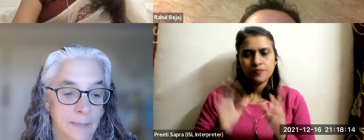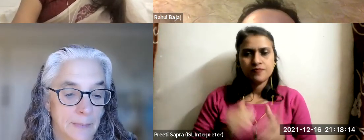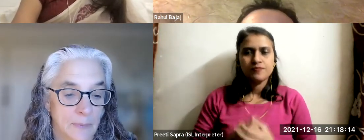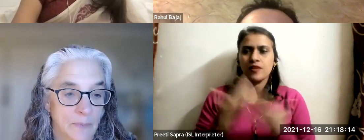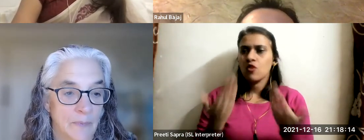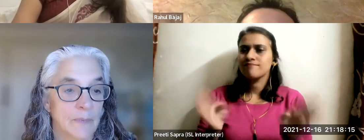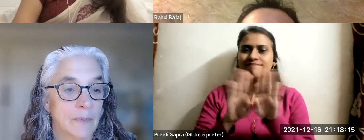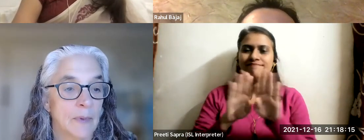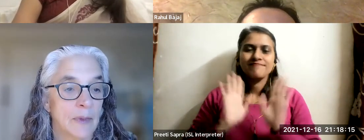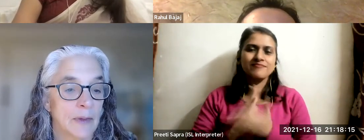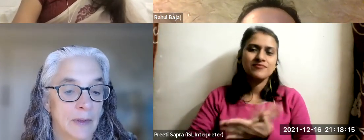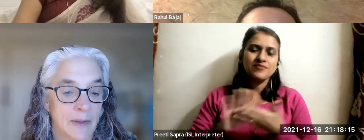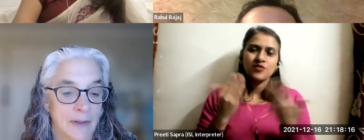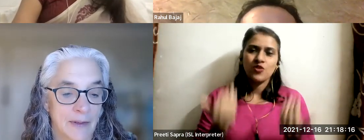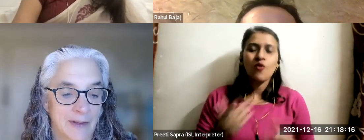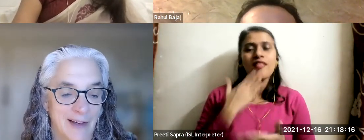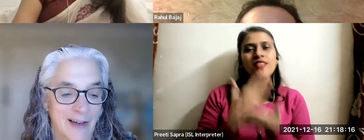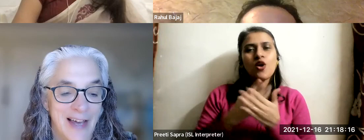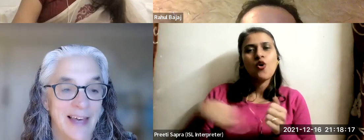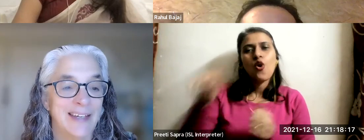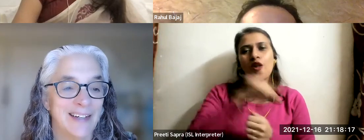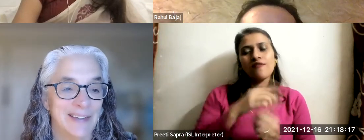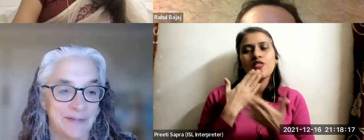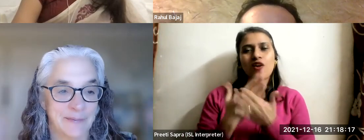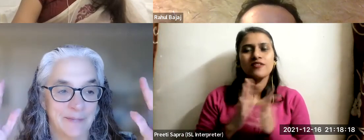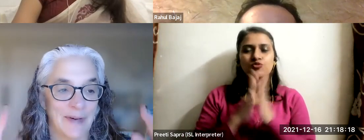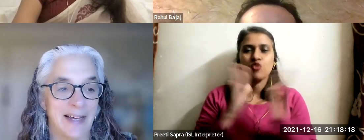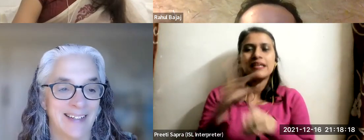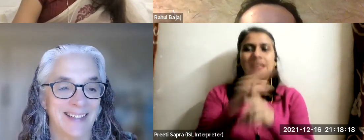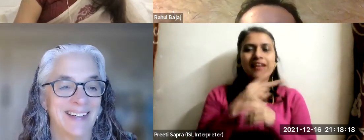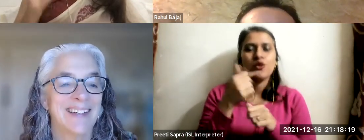meeting. Thanks very much, everyone. Take care. Thank you. Good night. Bye-bye. Thank you. Bye-bye.